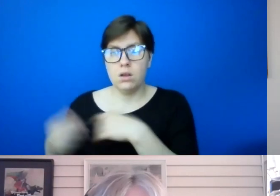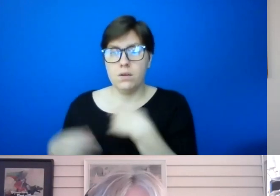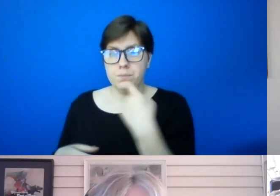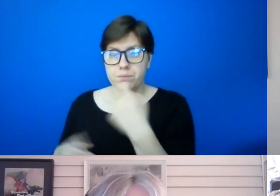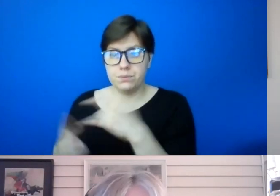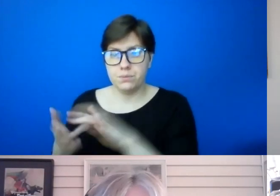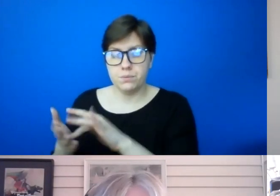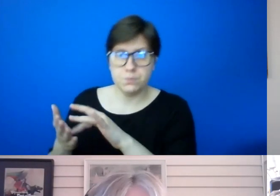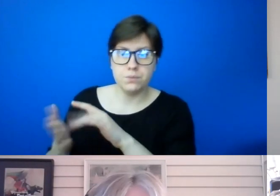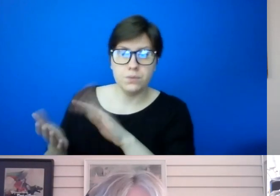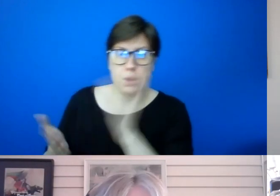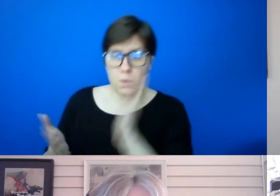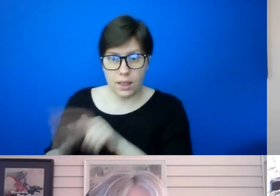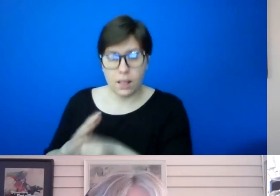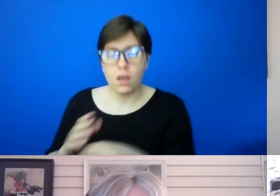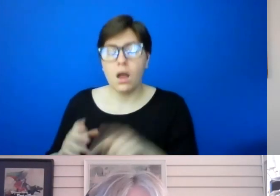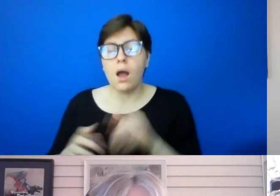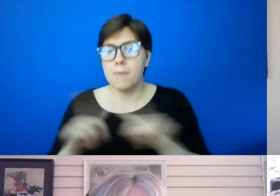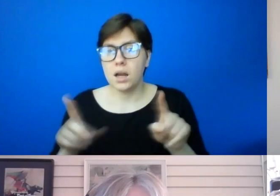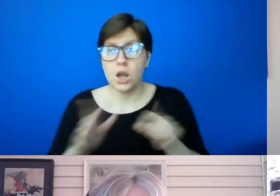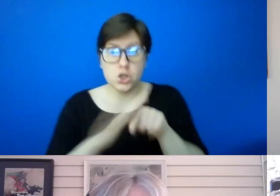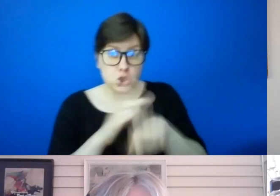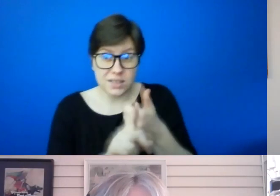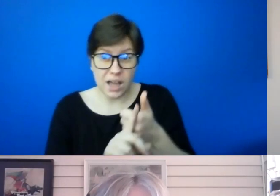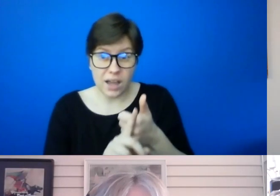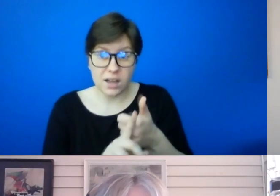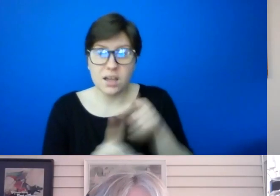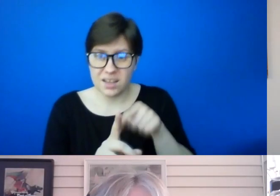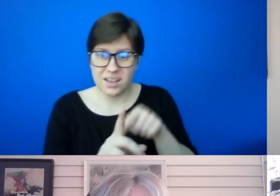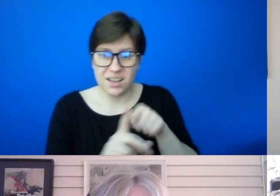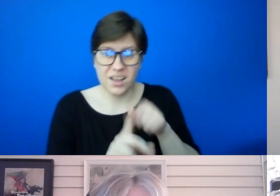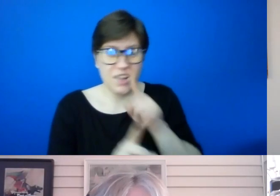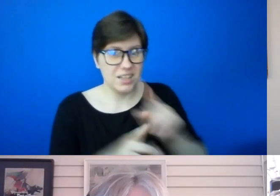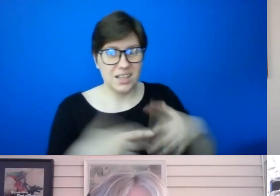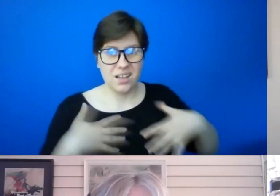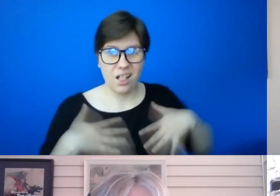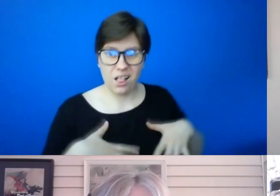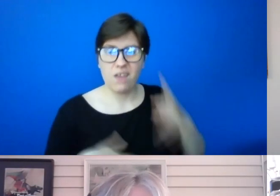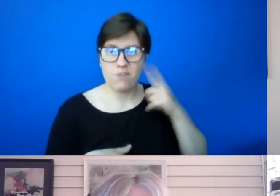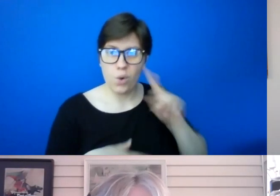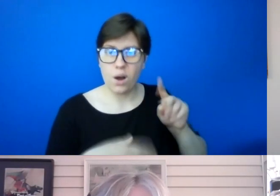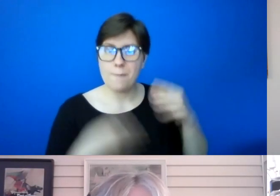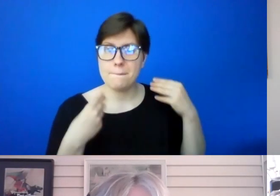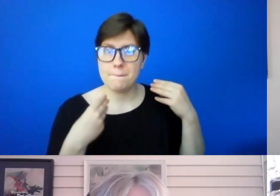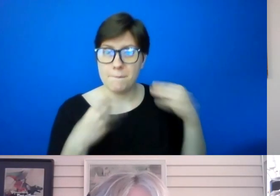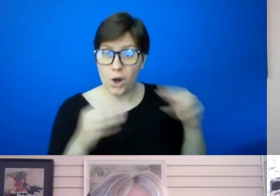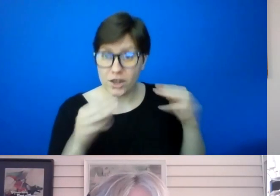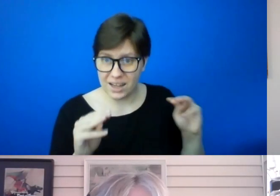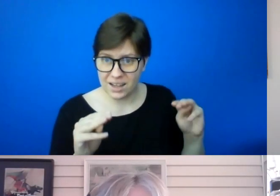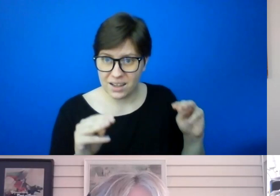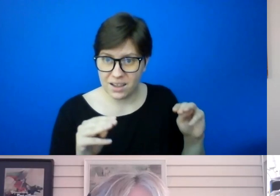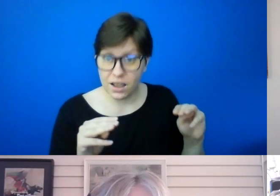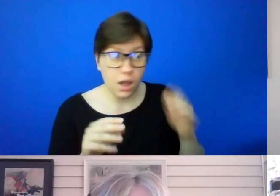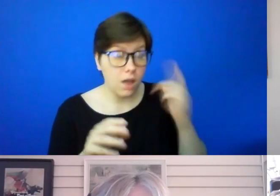as we know, suicide's kind of a downer from a marketing perspective. So the next year, the same